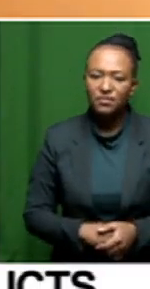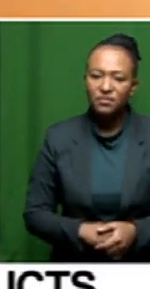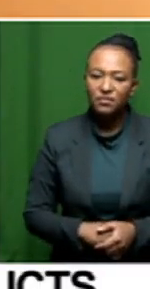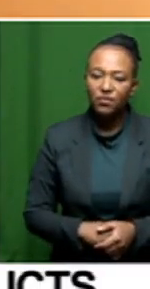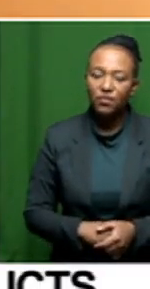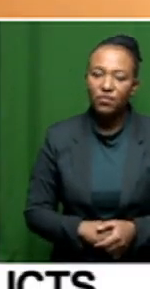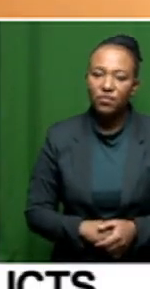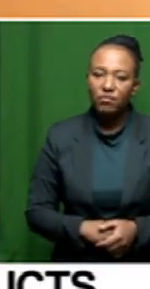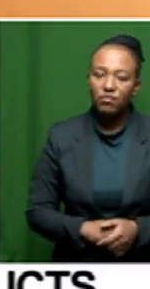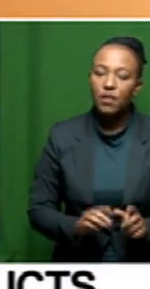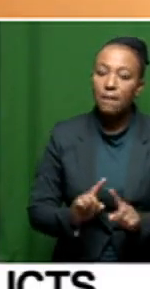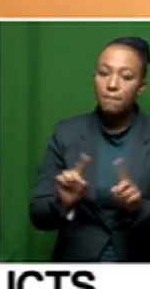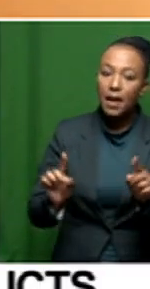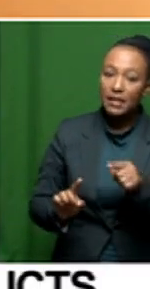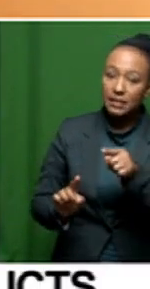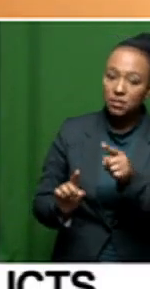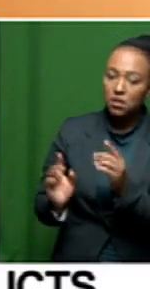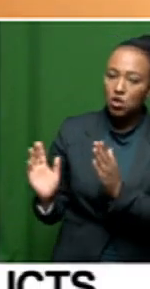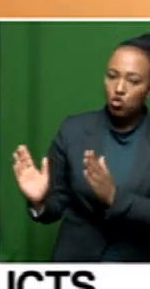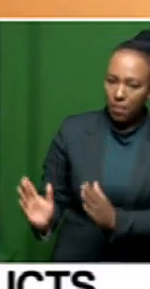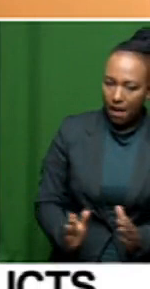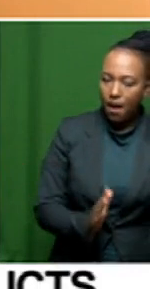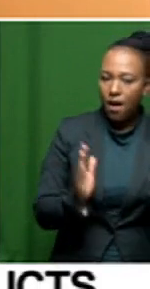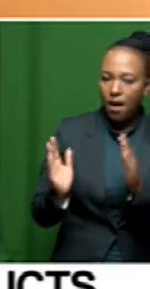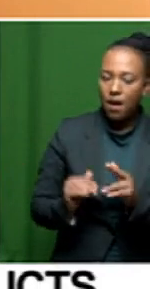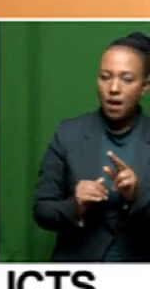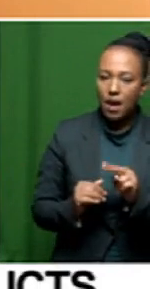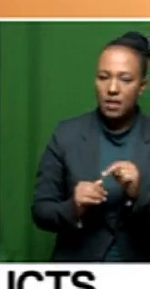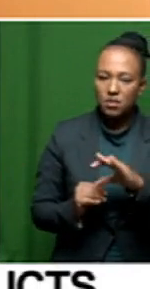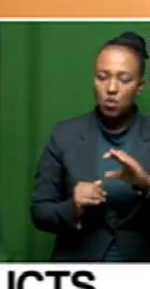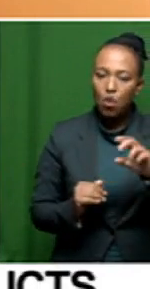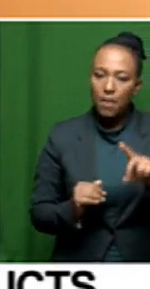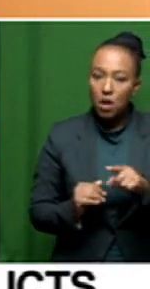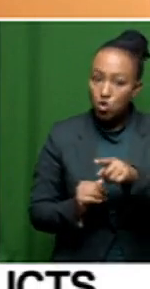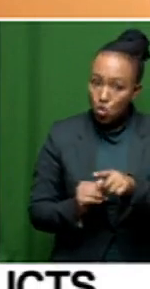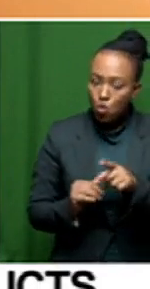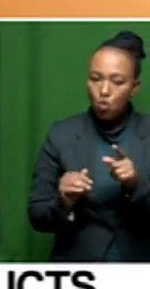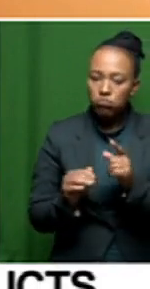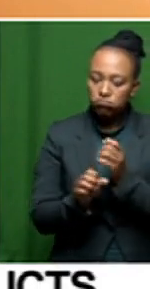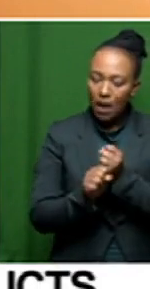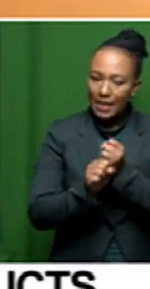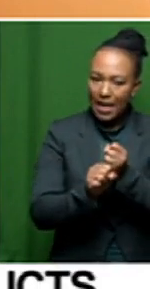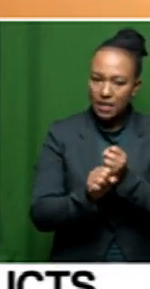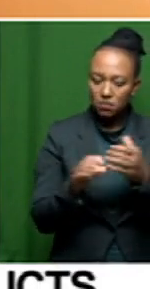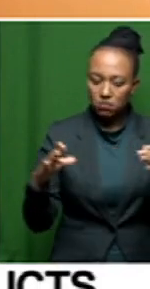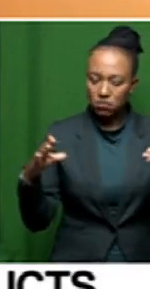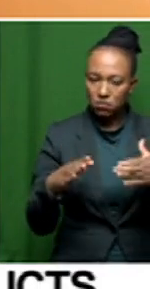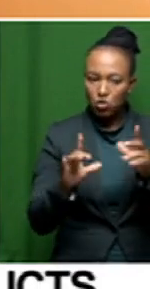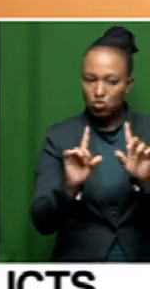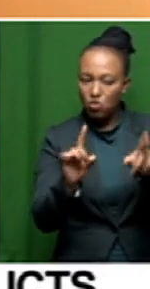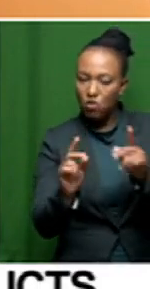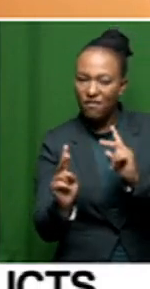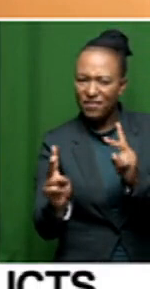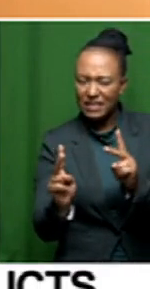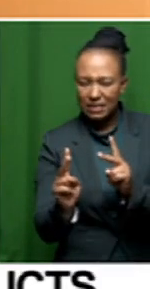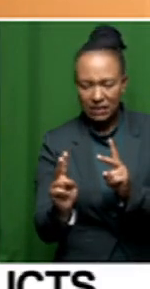But in terms of your preparation as the NCOP delegation, again, with respect, Ms. Ngwenya,